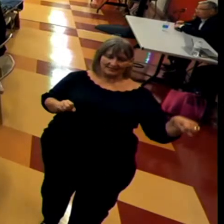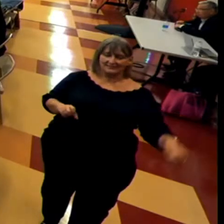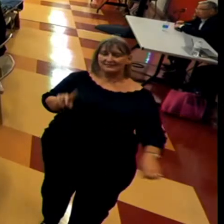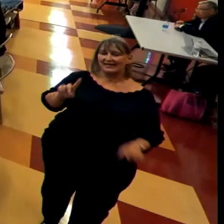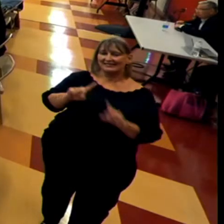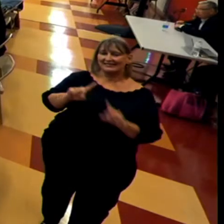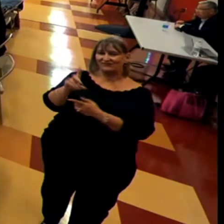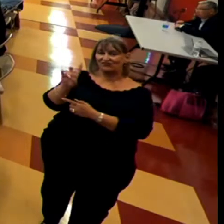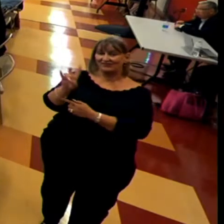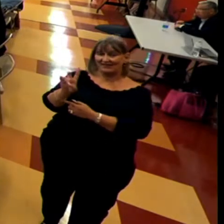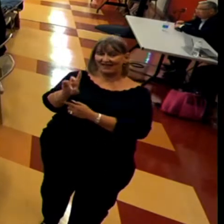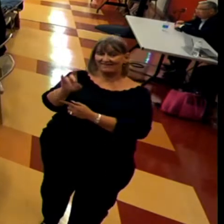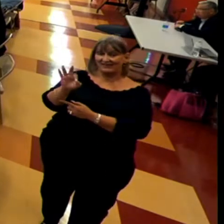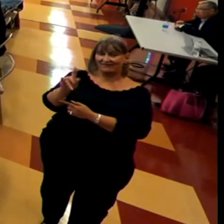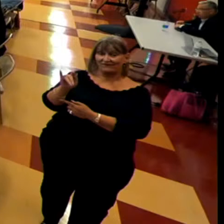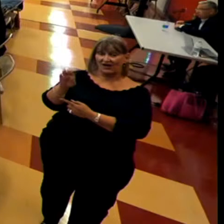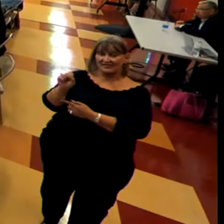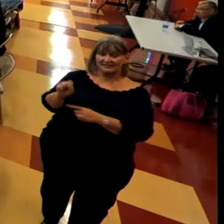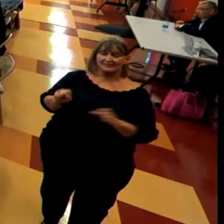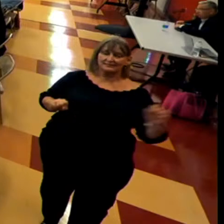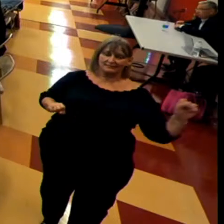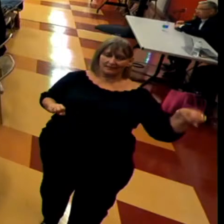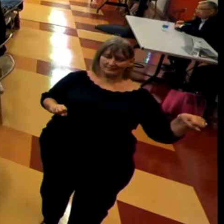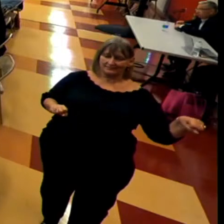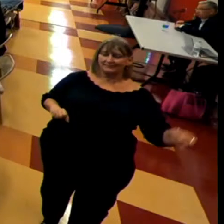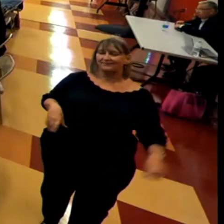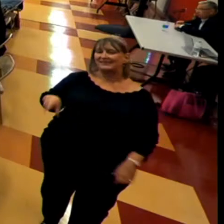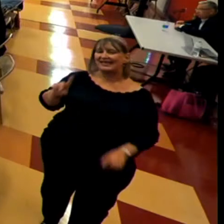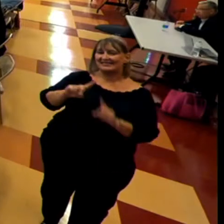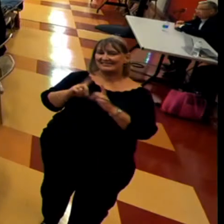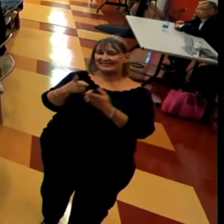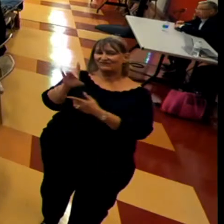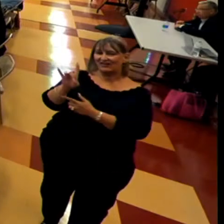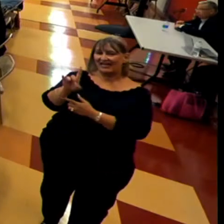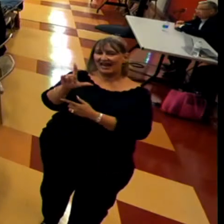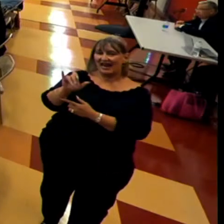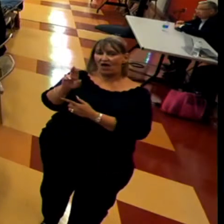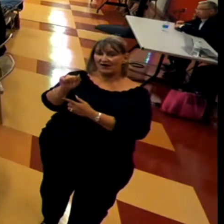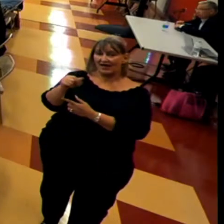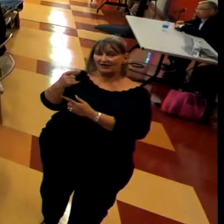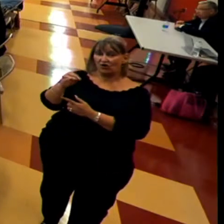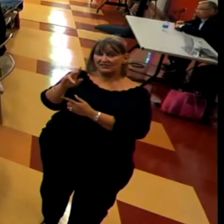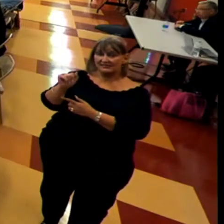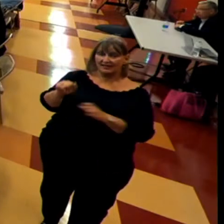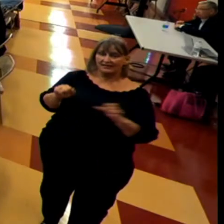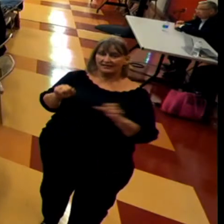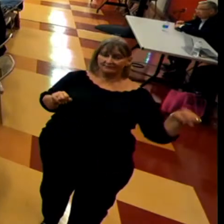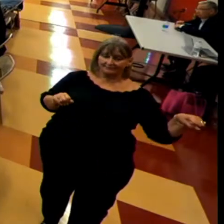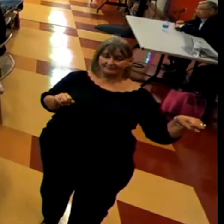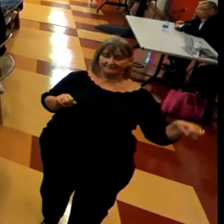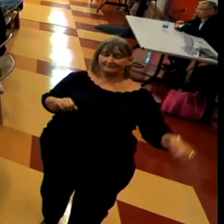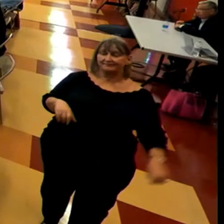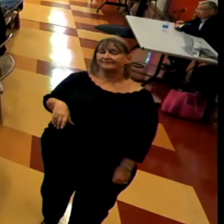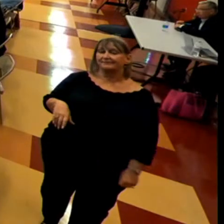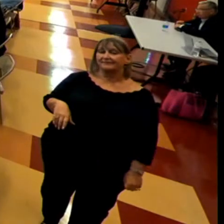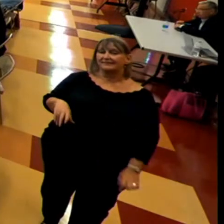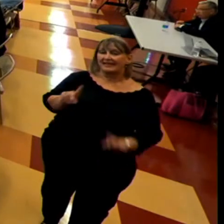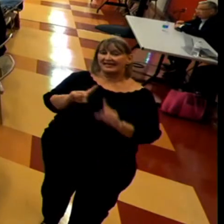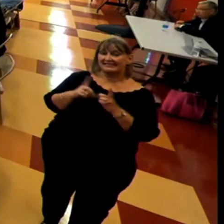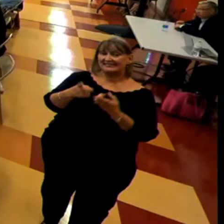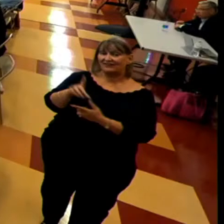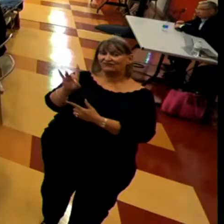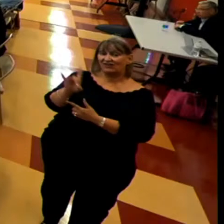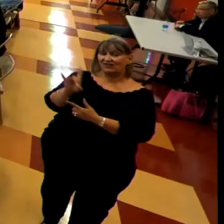7, Francis Gonzalez. Yay. District 8, Laura Garza. Yay. District 8,